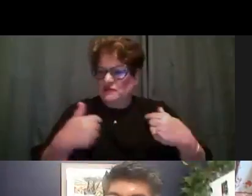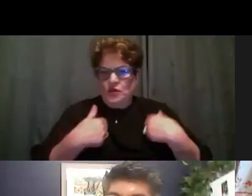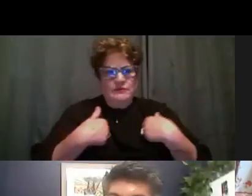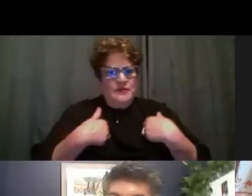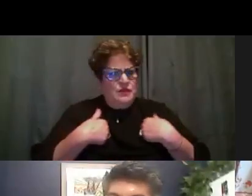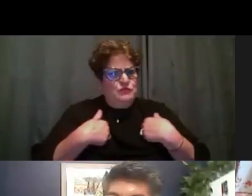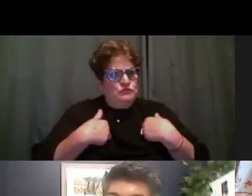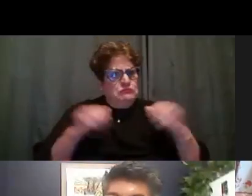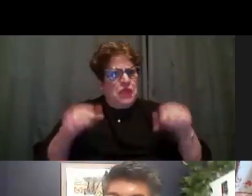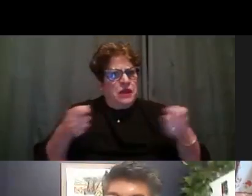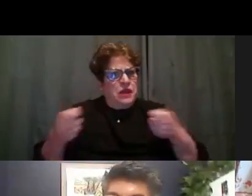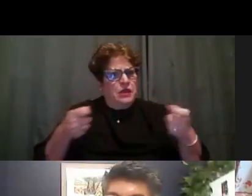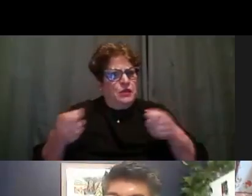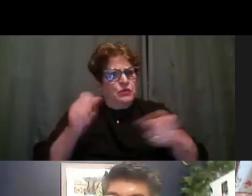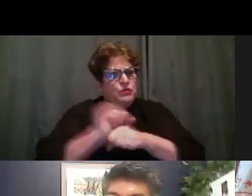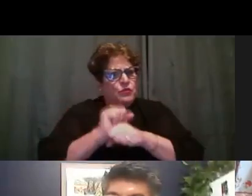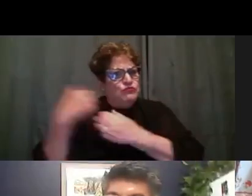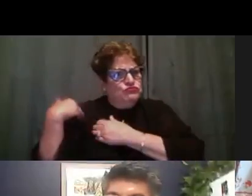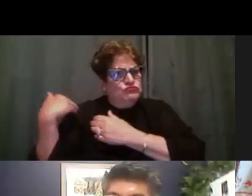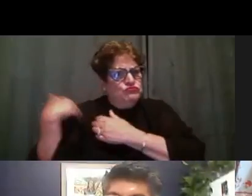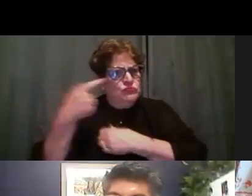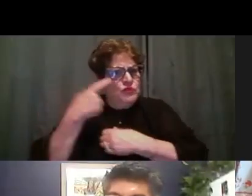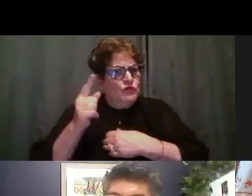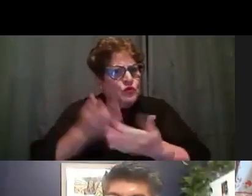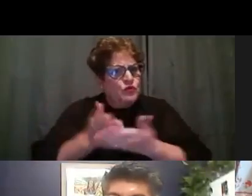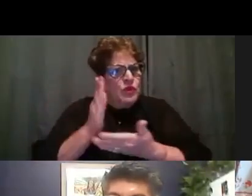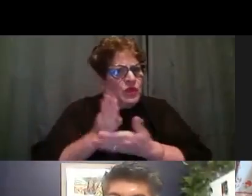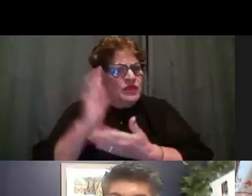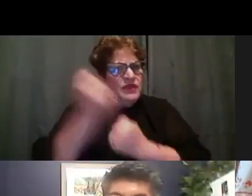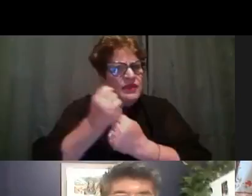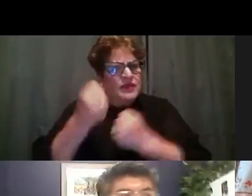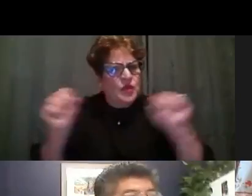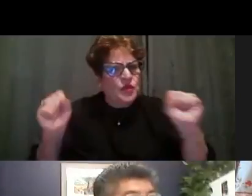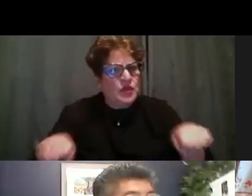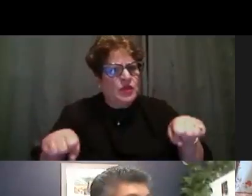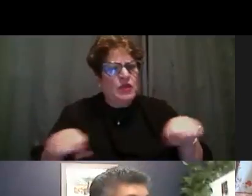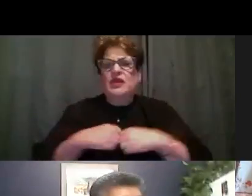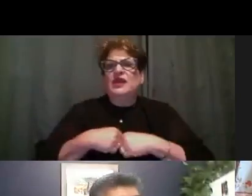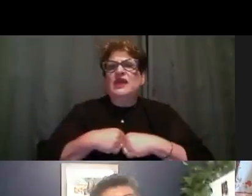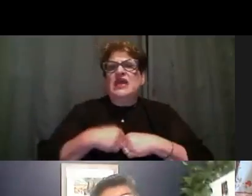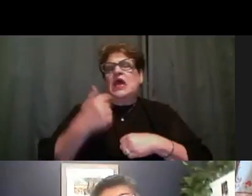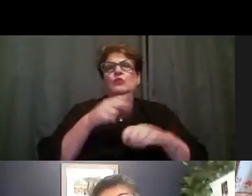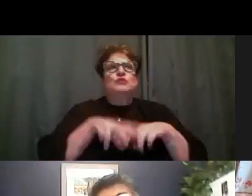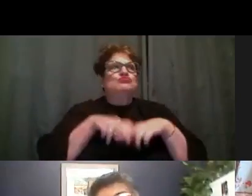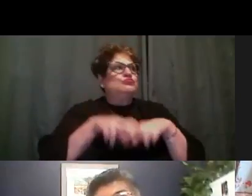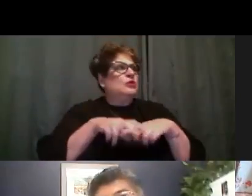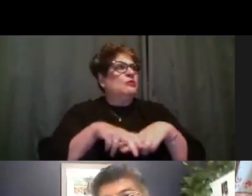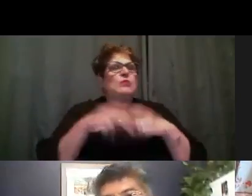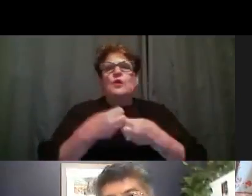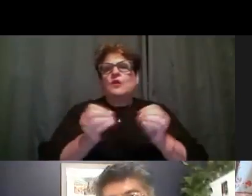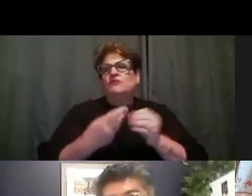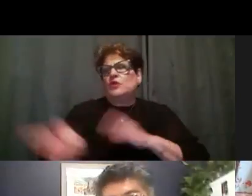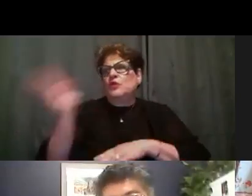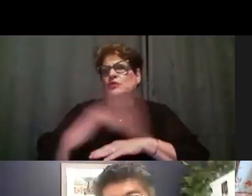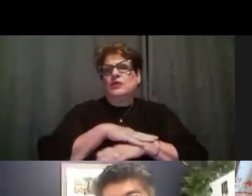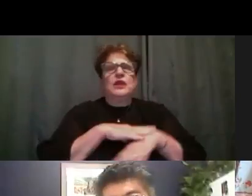So I just sat in my office all day staring at